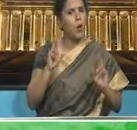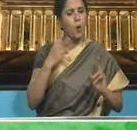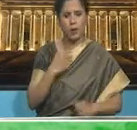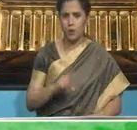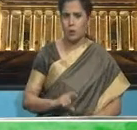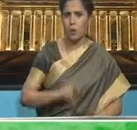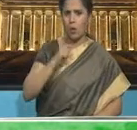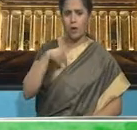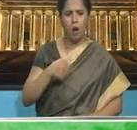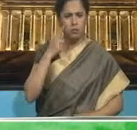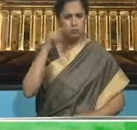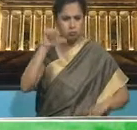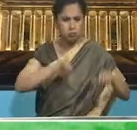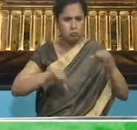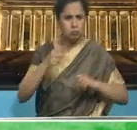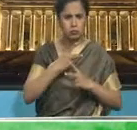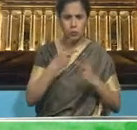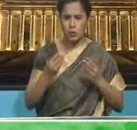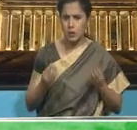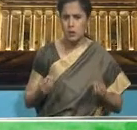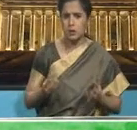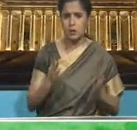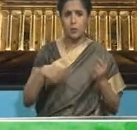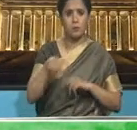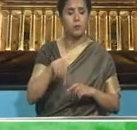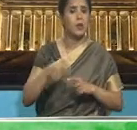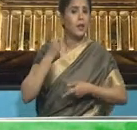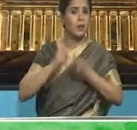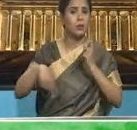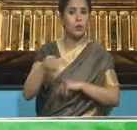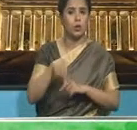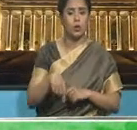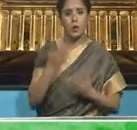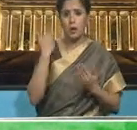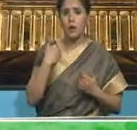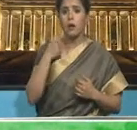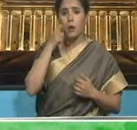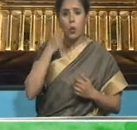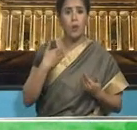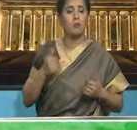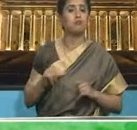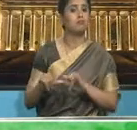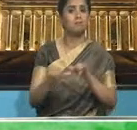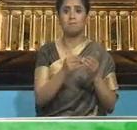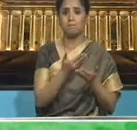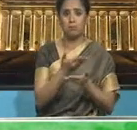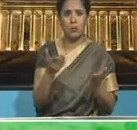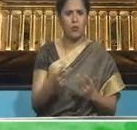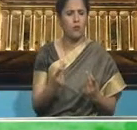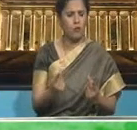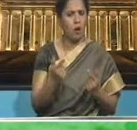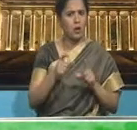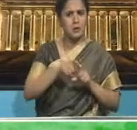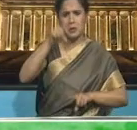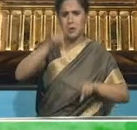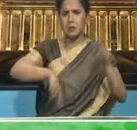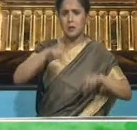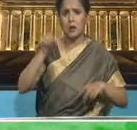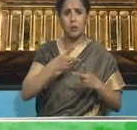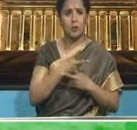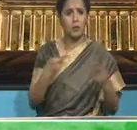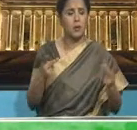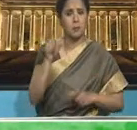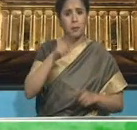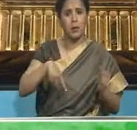an experiment unique in the history of humankind. Such a vast and diverse multitude